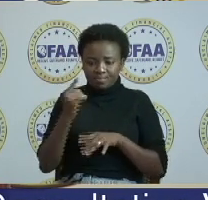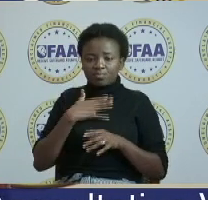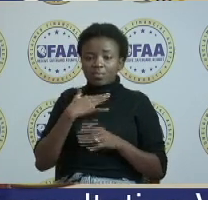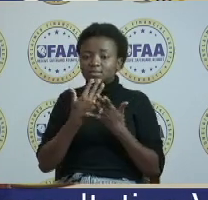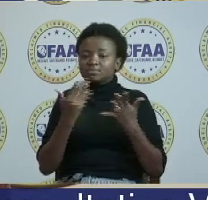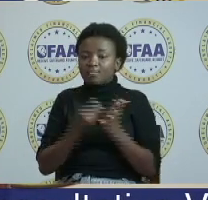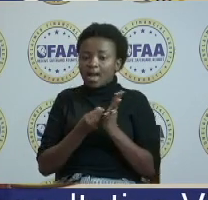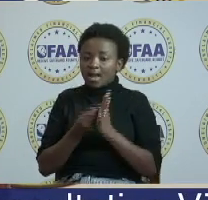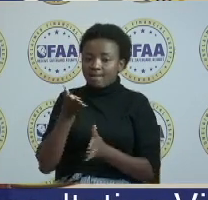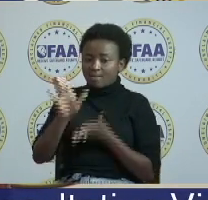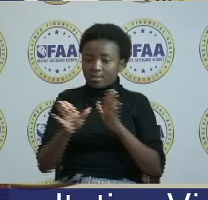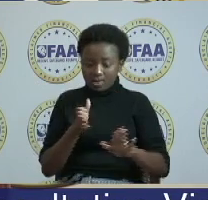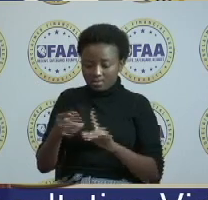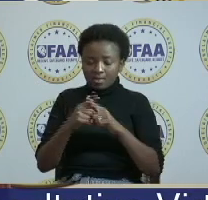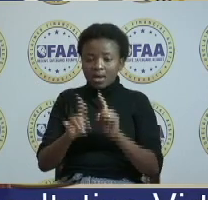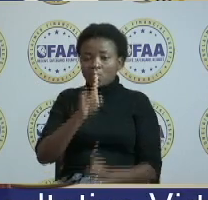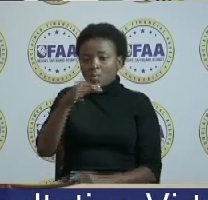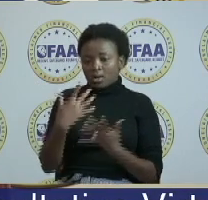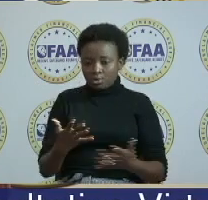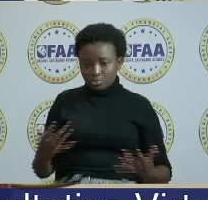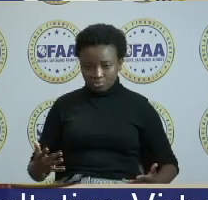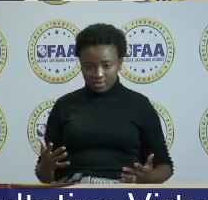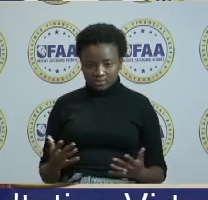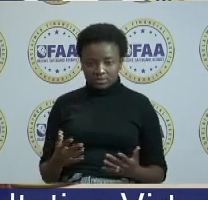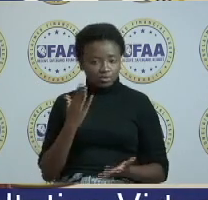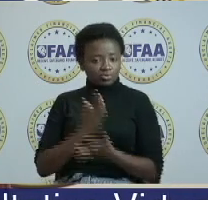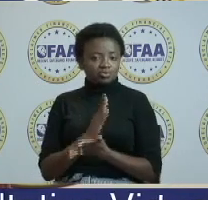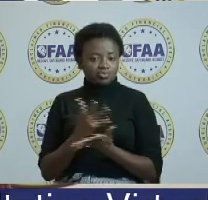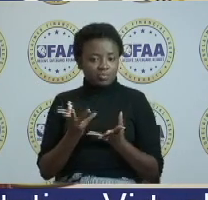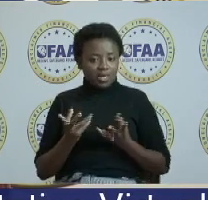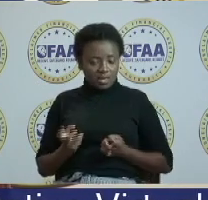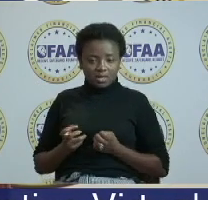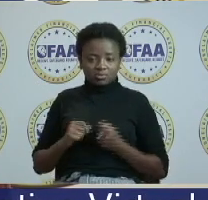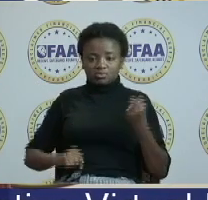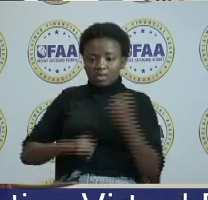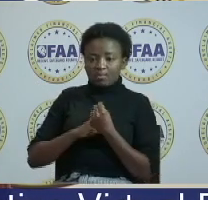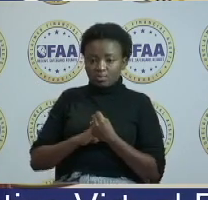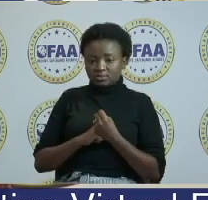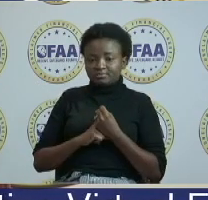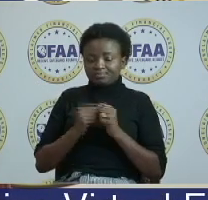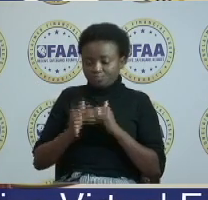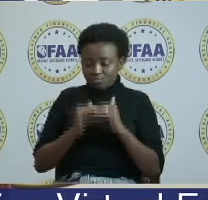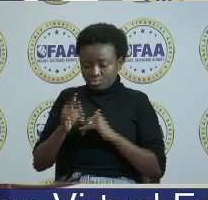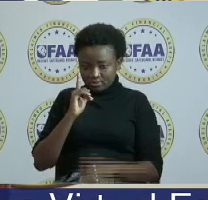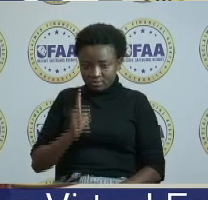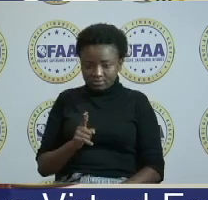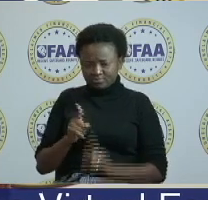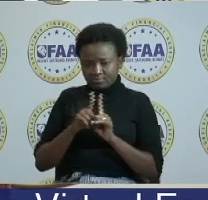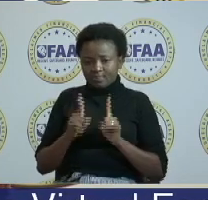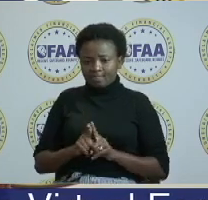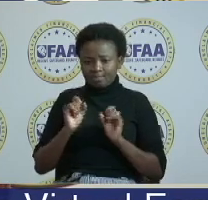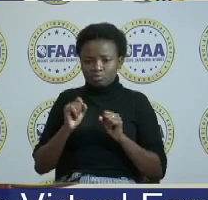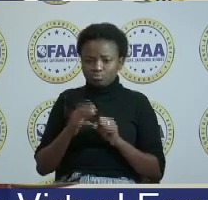back. And one of the documents which is required to support the claiming process, or even to be